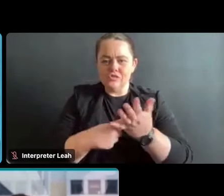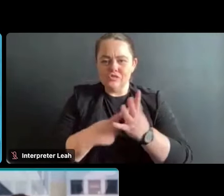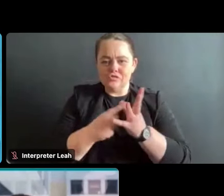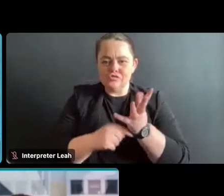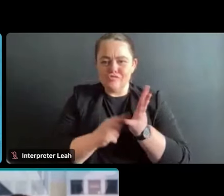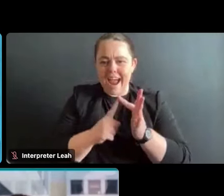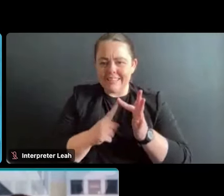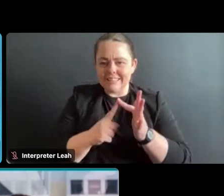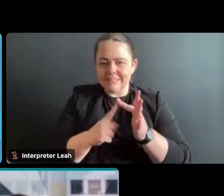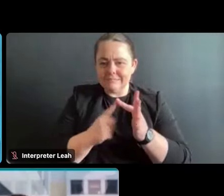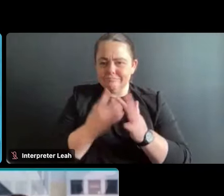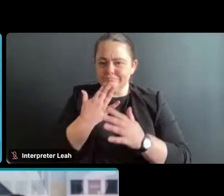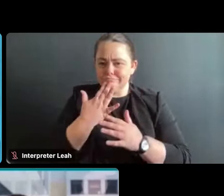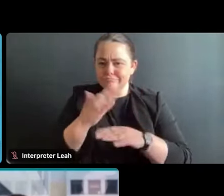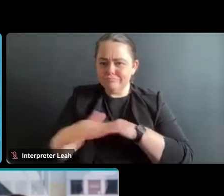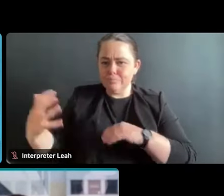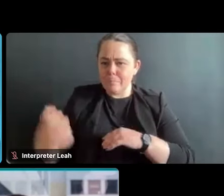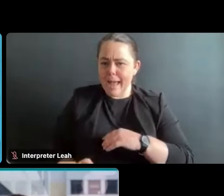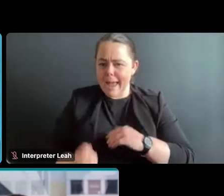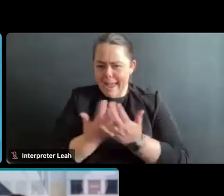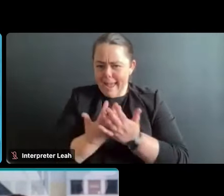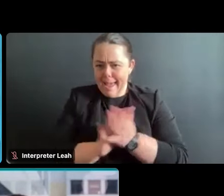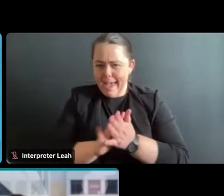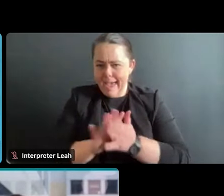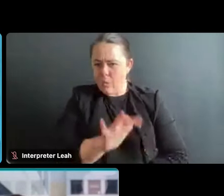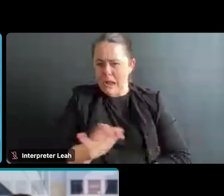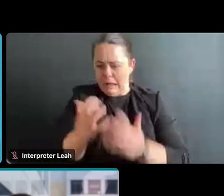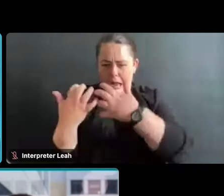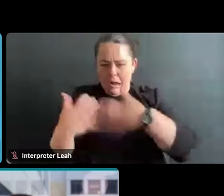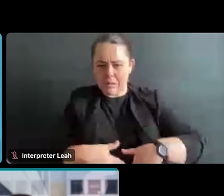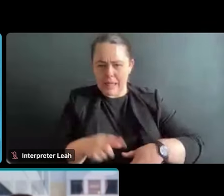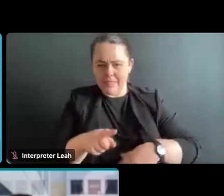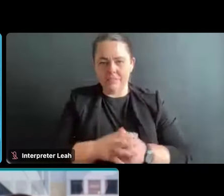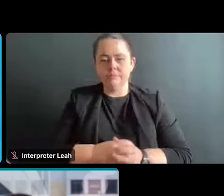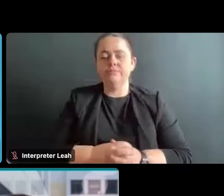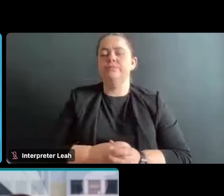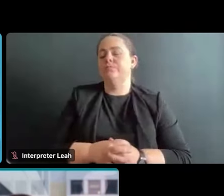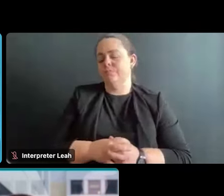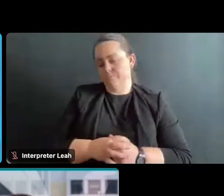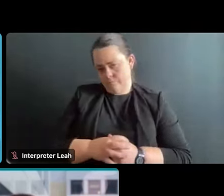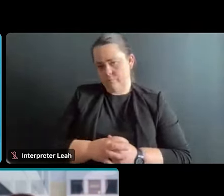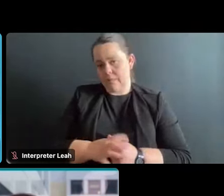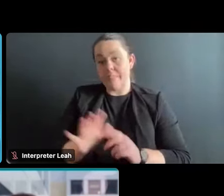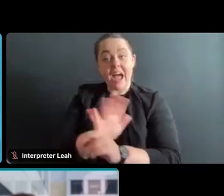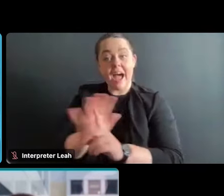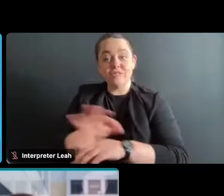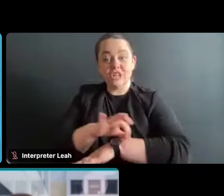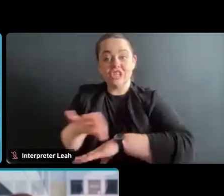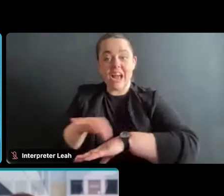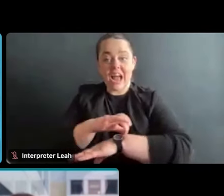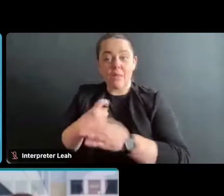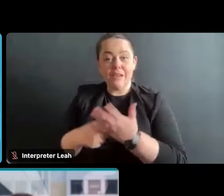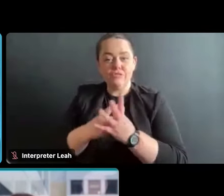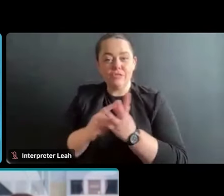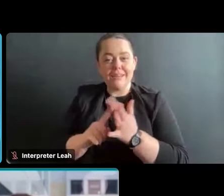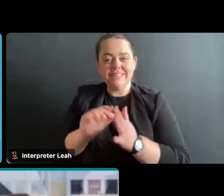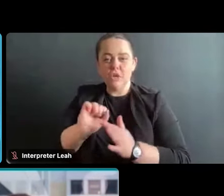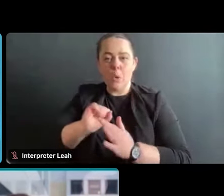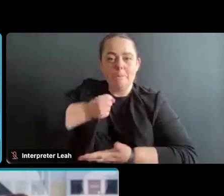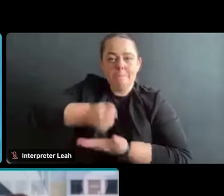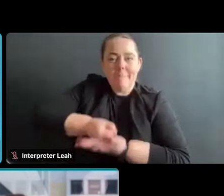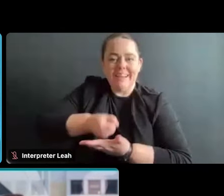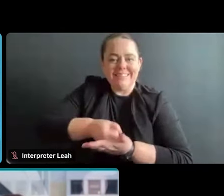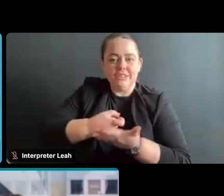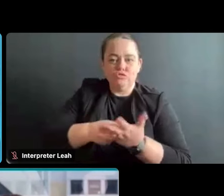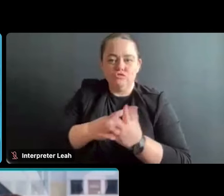average, we're coming up to that slide, but I'll look at that now. The average hourly rate is your average base rate. So, for